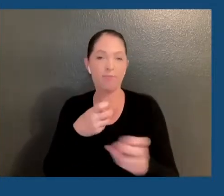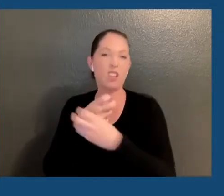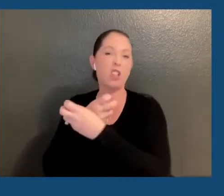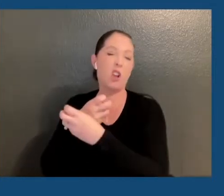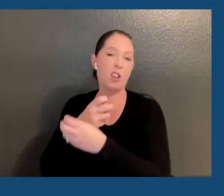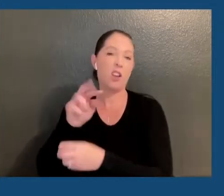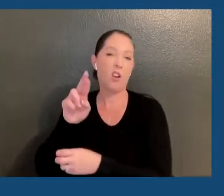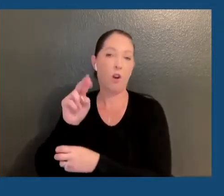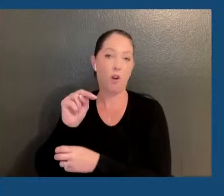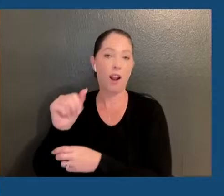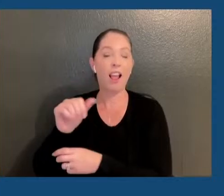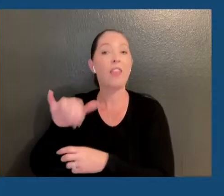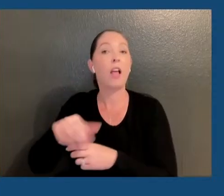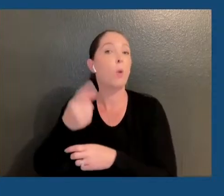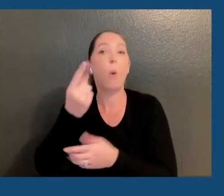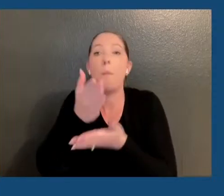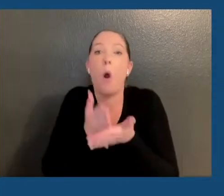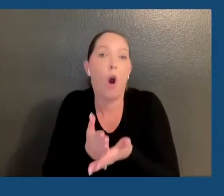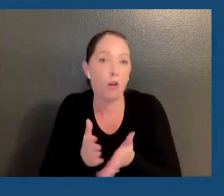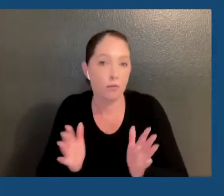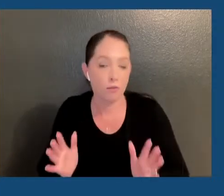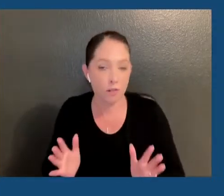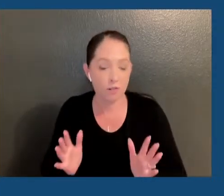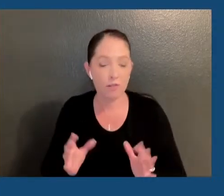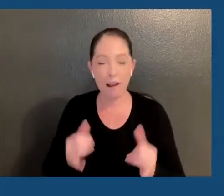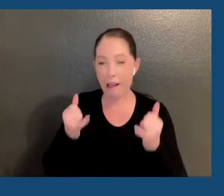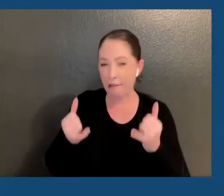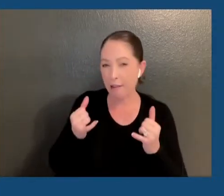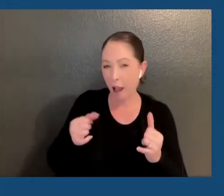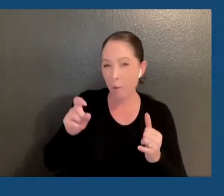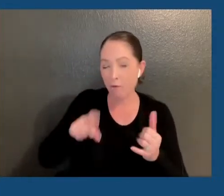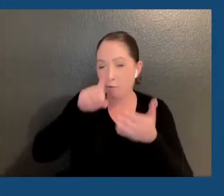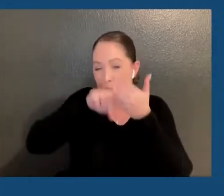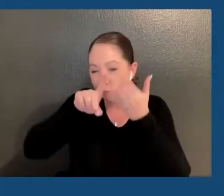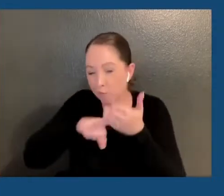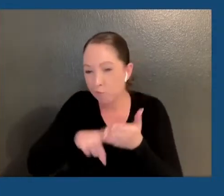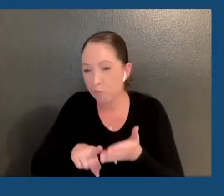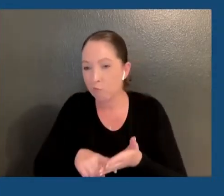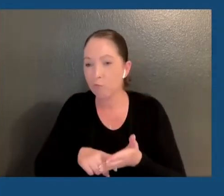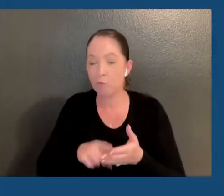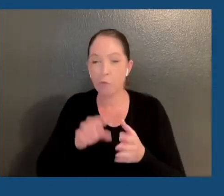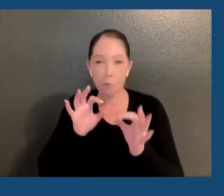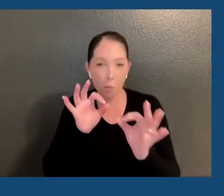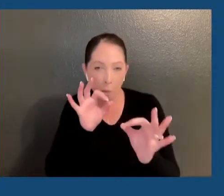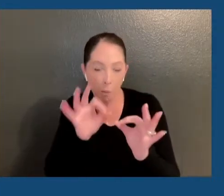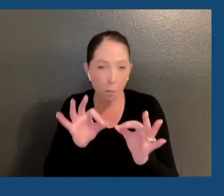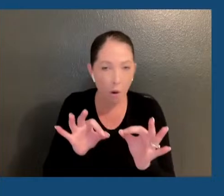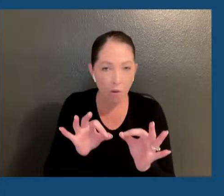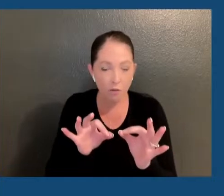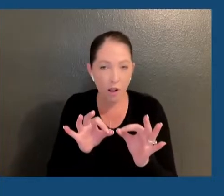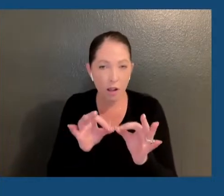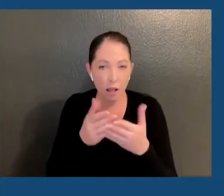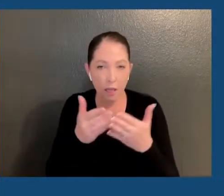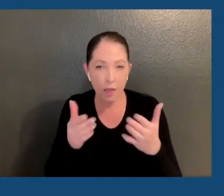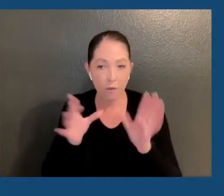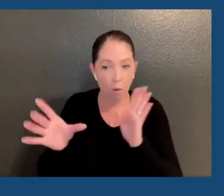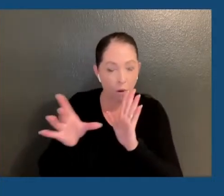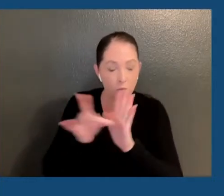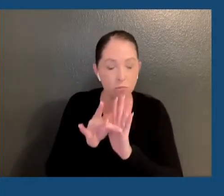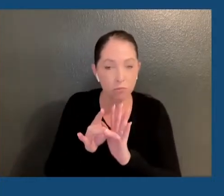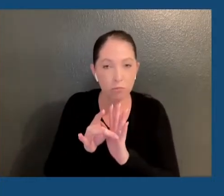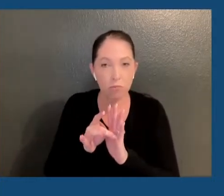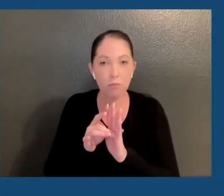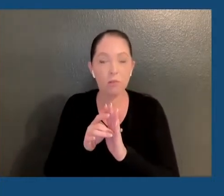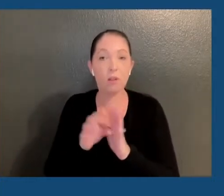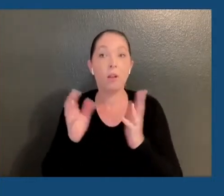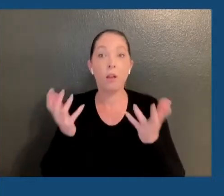piece of the puzzle. Now we need to find an optimal drug candidate, and weeding that out from hundreds and